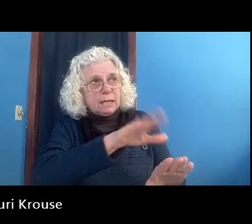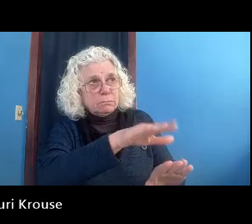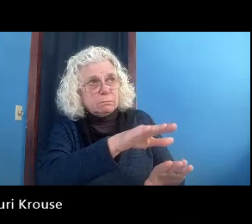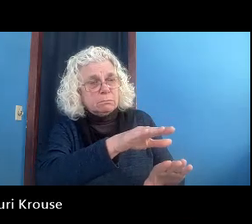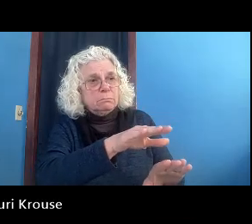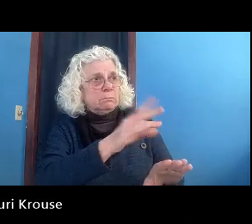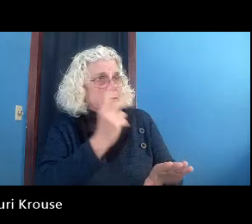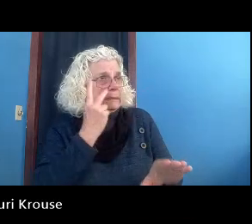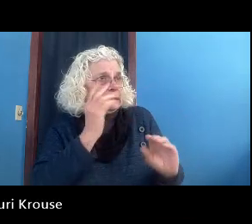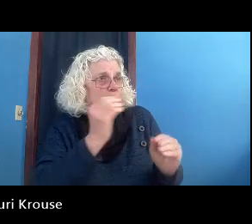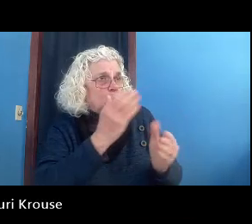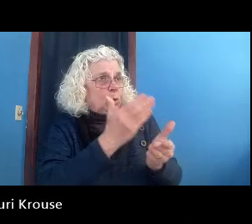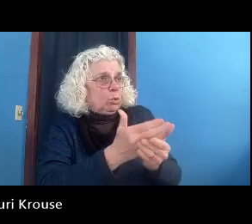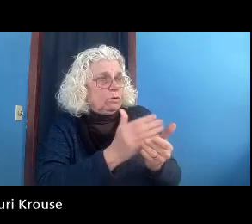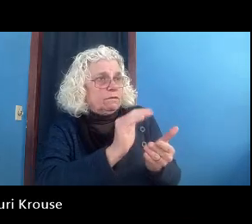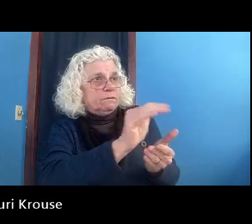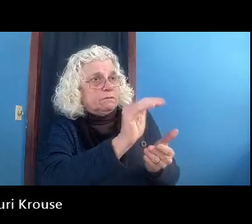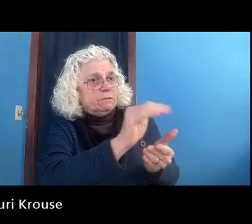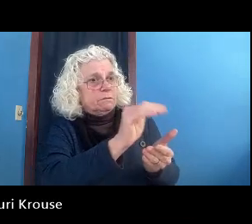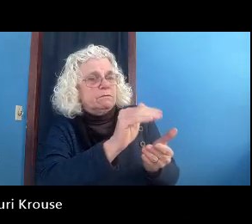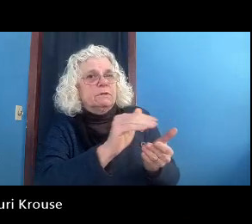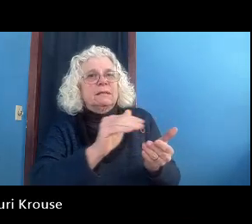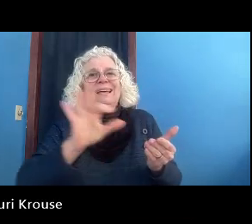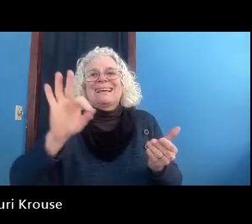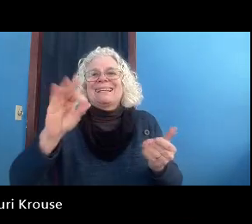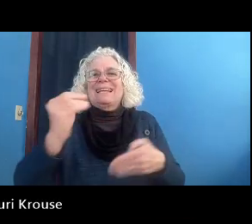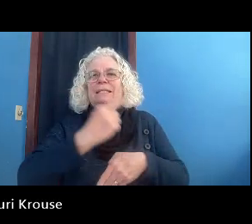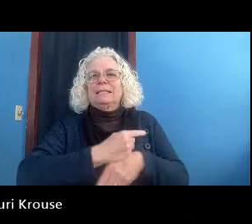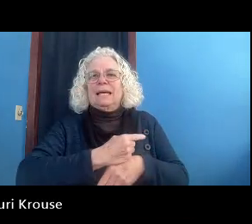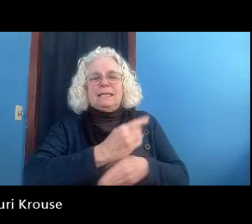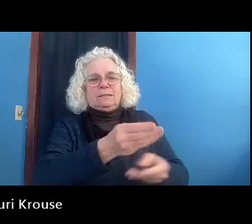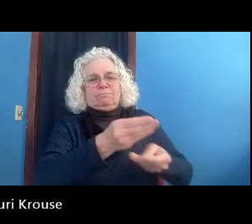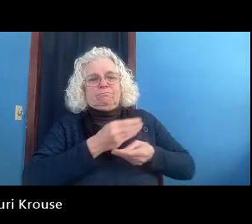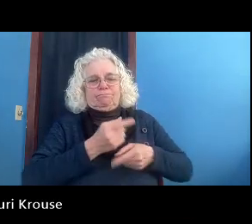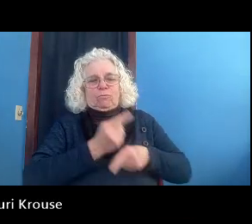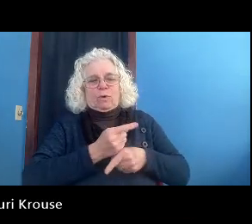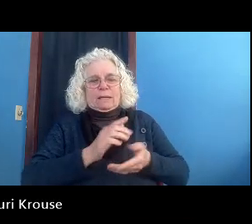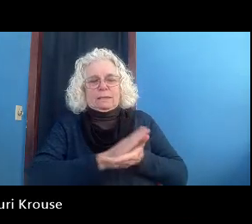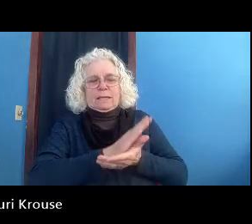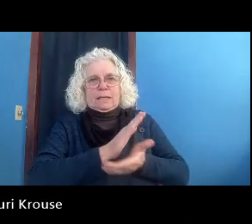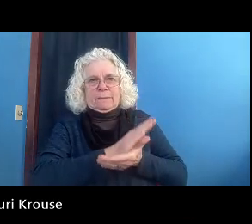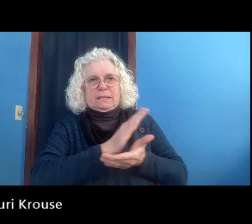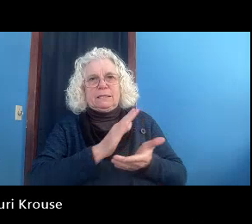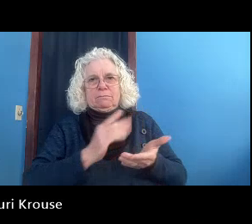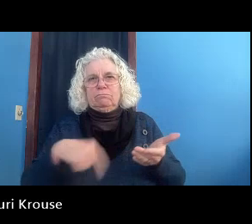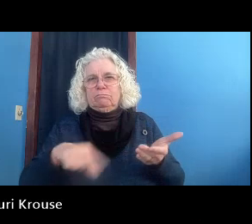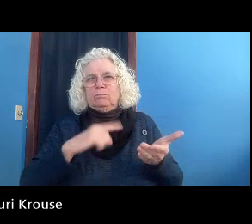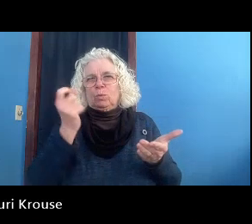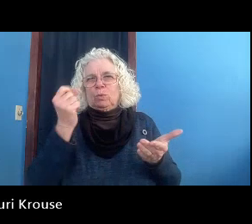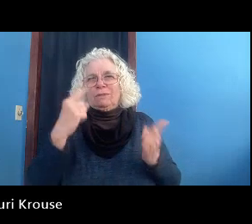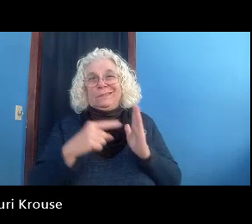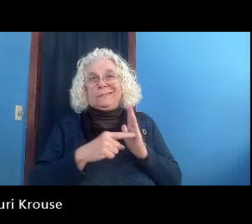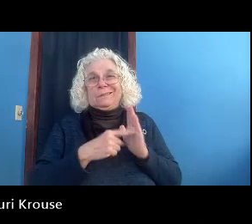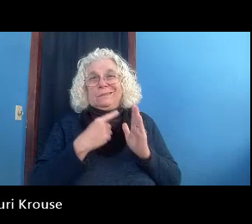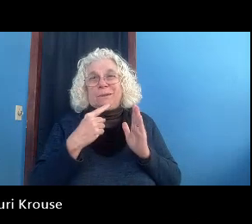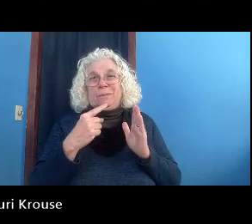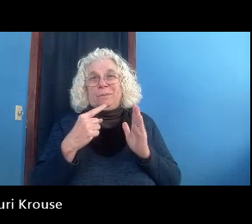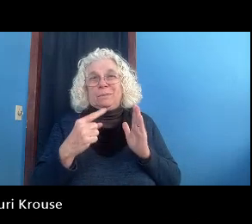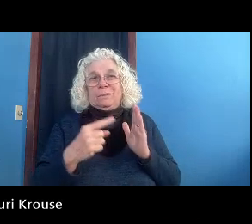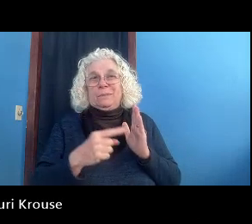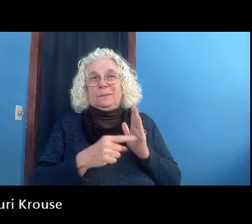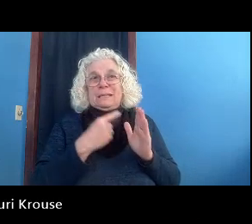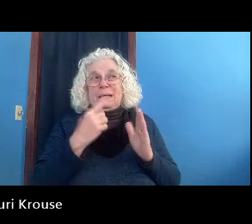and we usually give them about 90 days to get that stuff into us as needed, because we understand that sometimes, you know, you